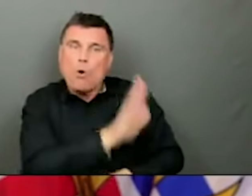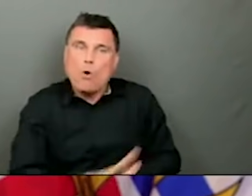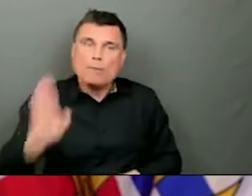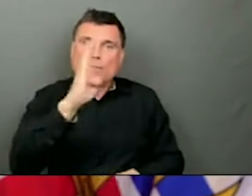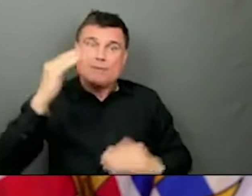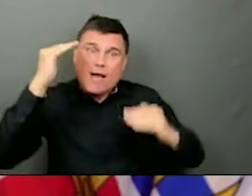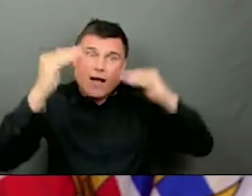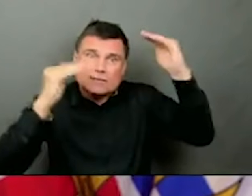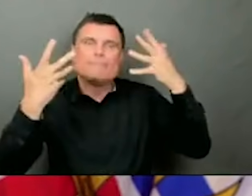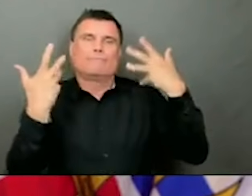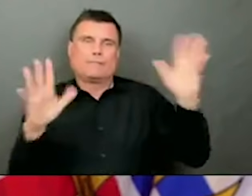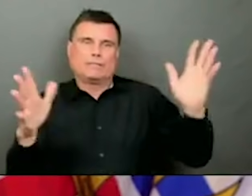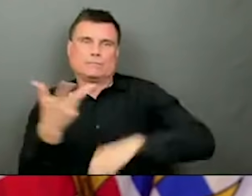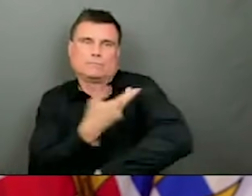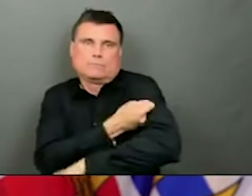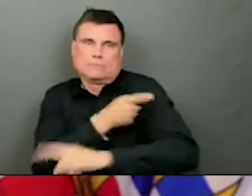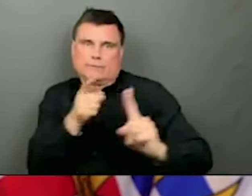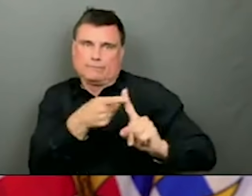also given